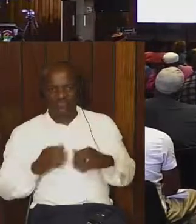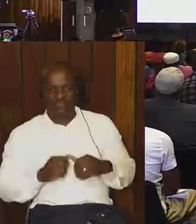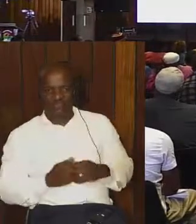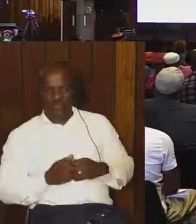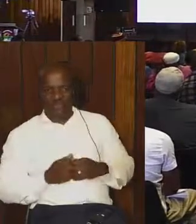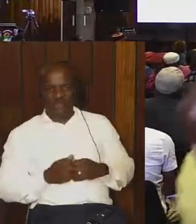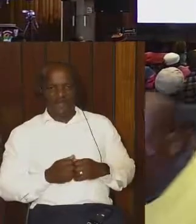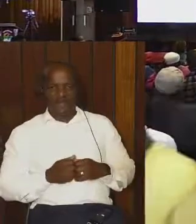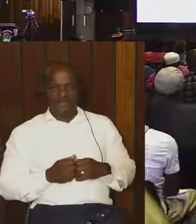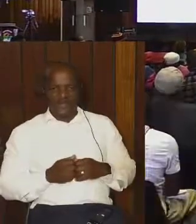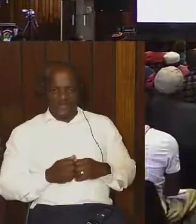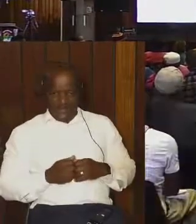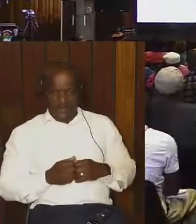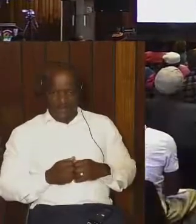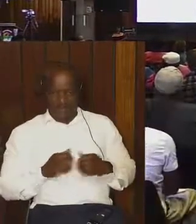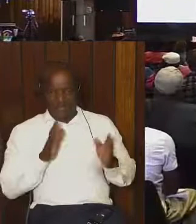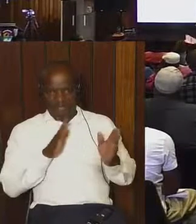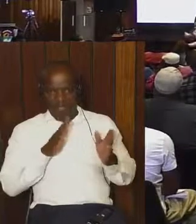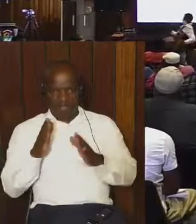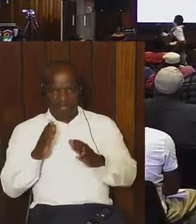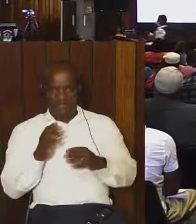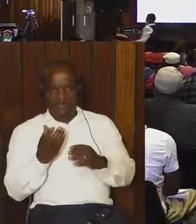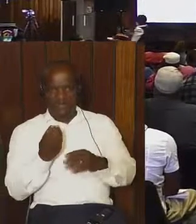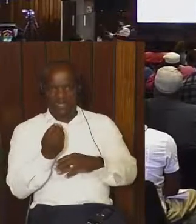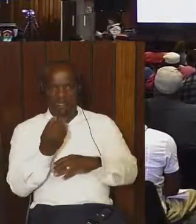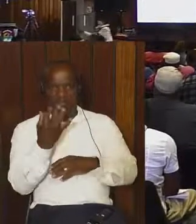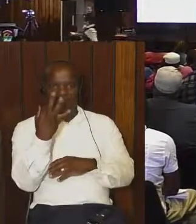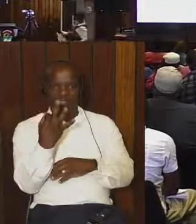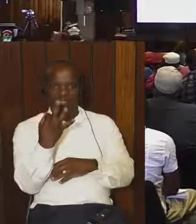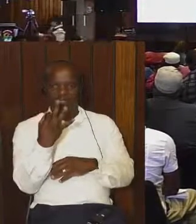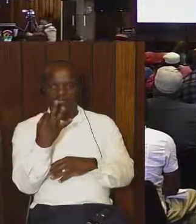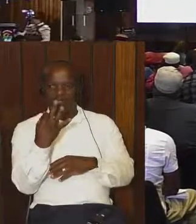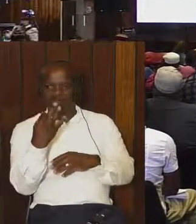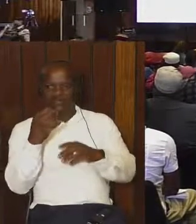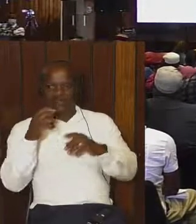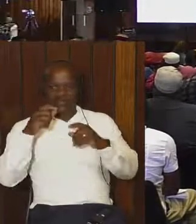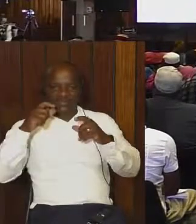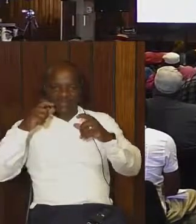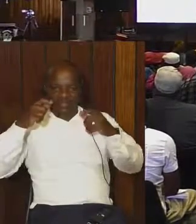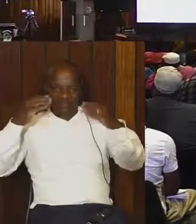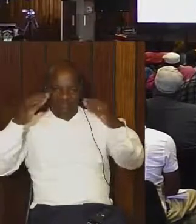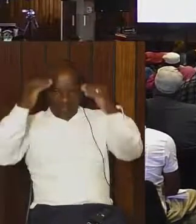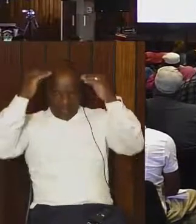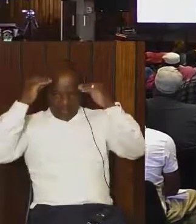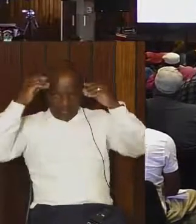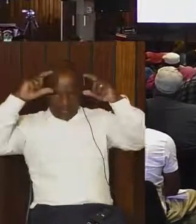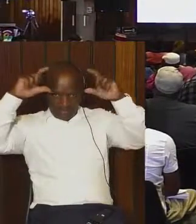Thank you very much. Number 3, the gentleman at the back there with the hat with his glasses on top.